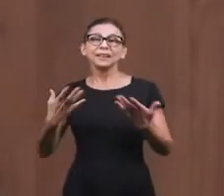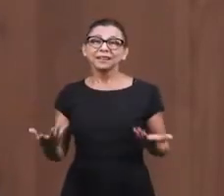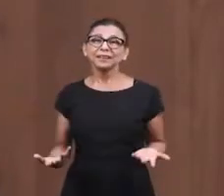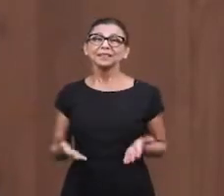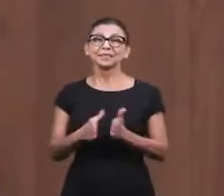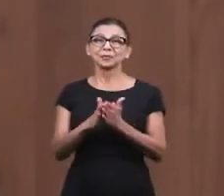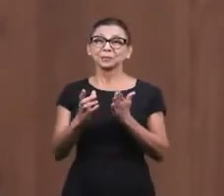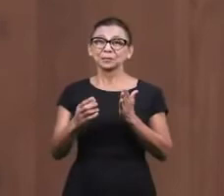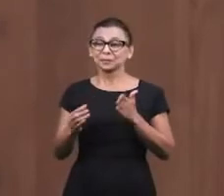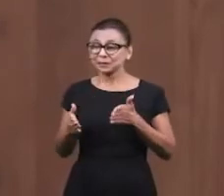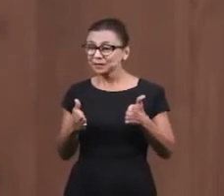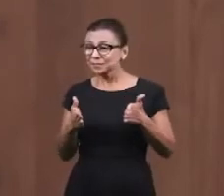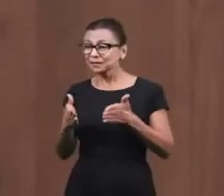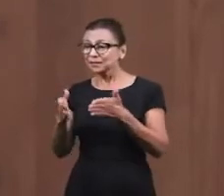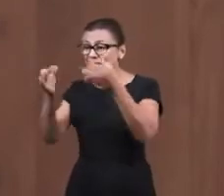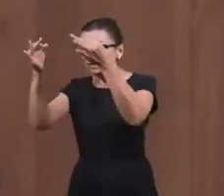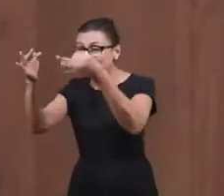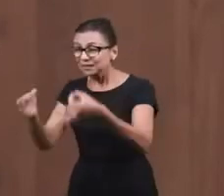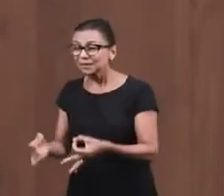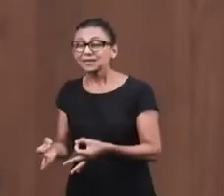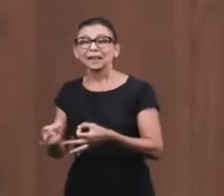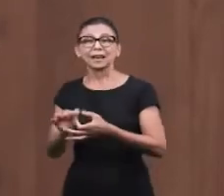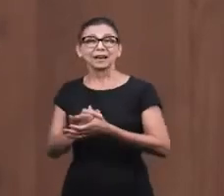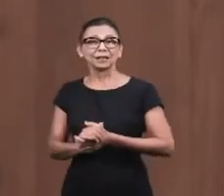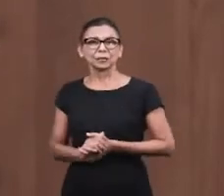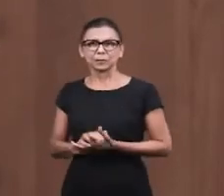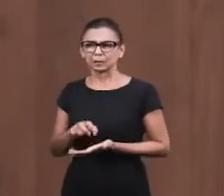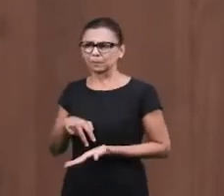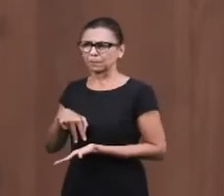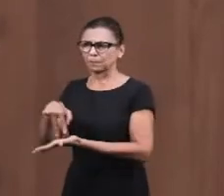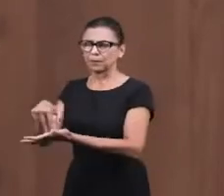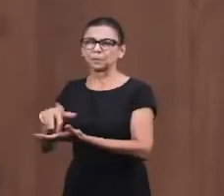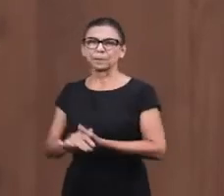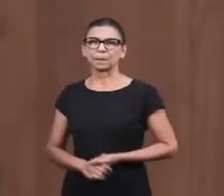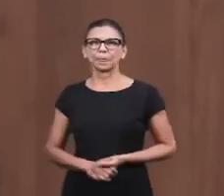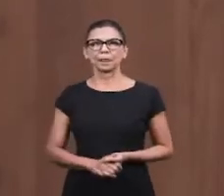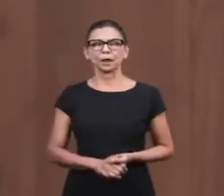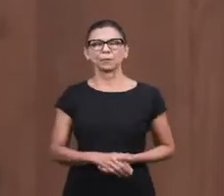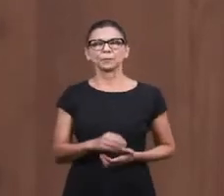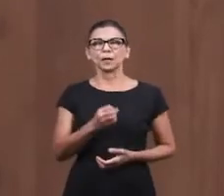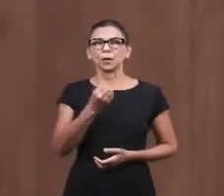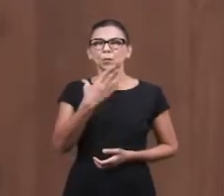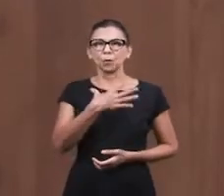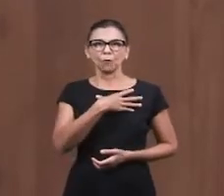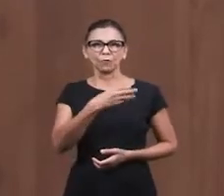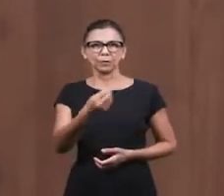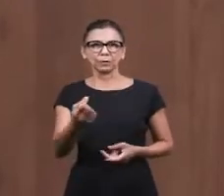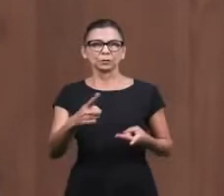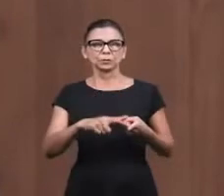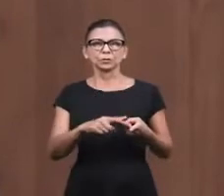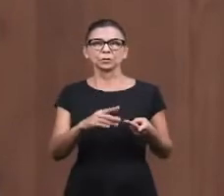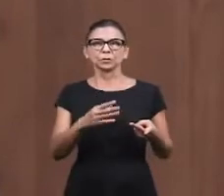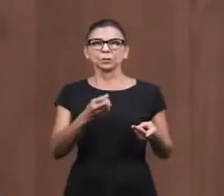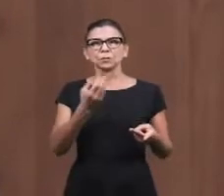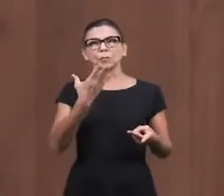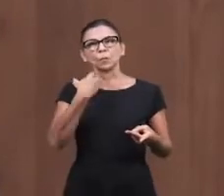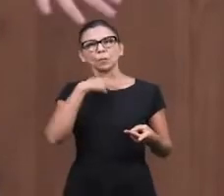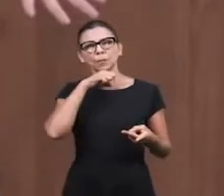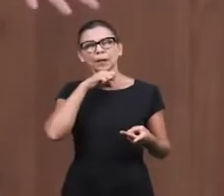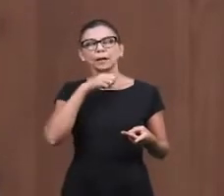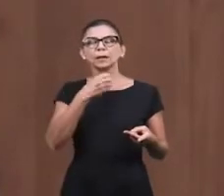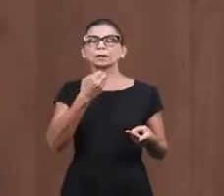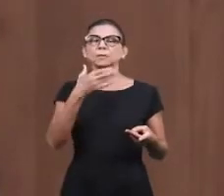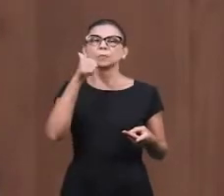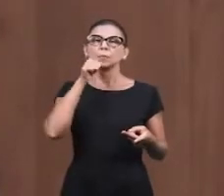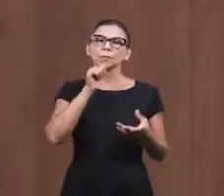the Lord teaches us the right way that we should walk on. It teaches us to be good children, good parents,